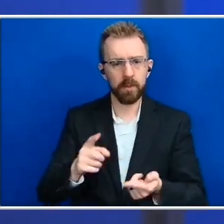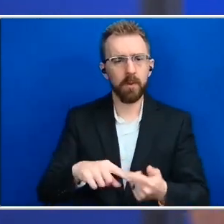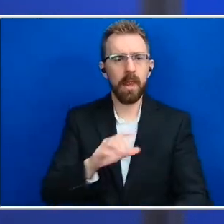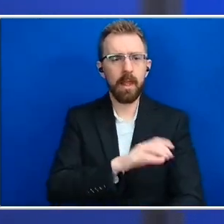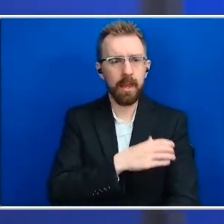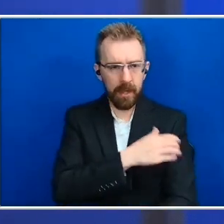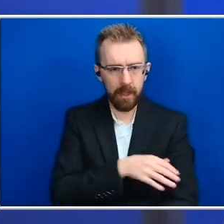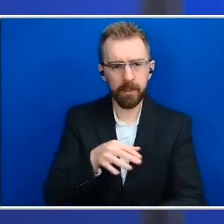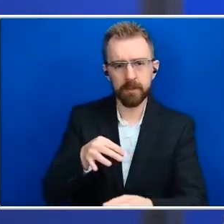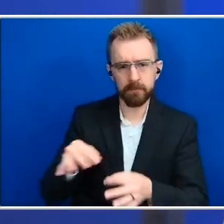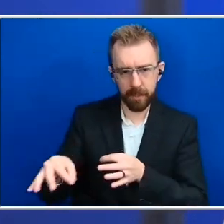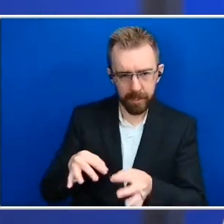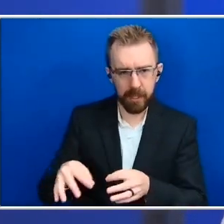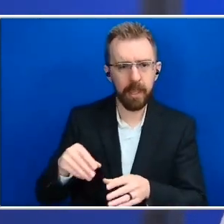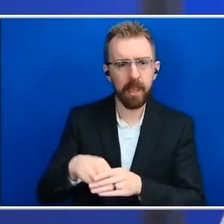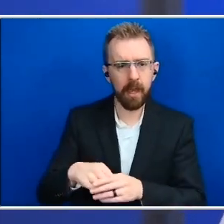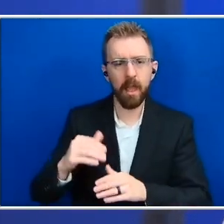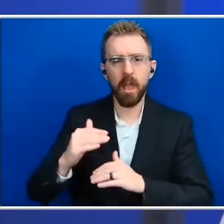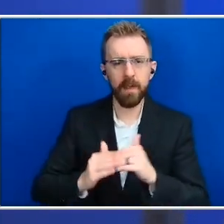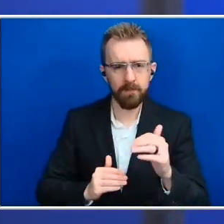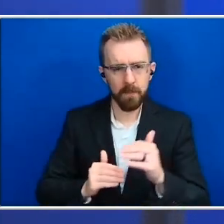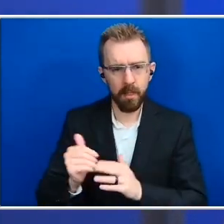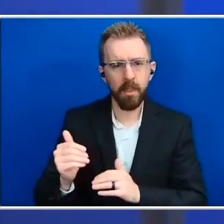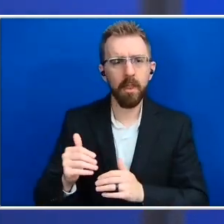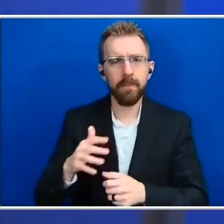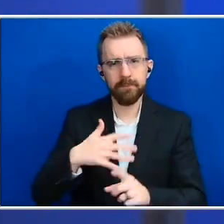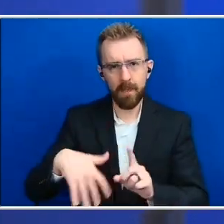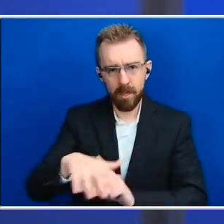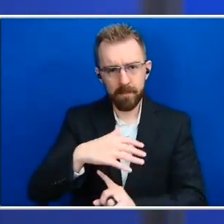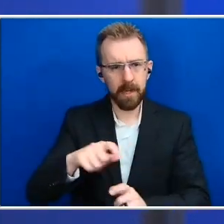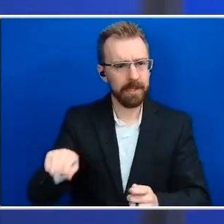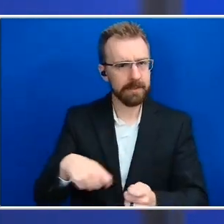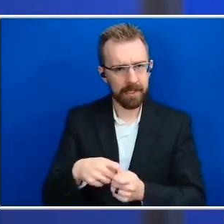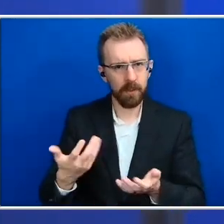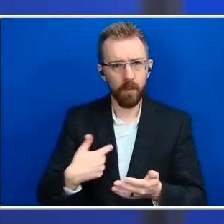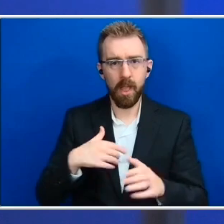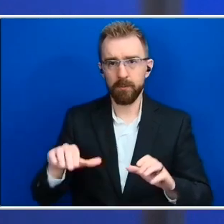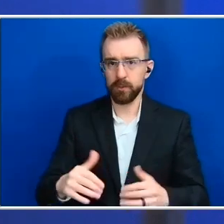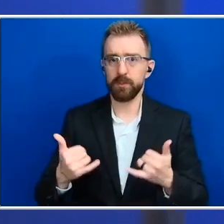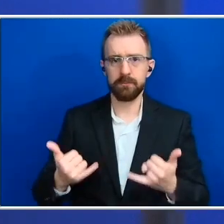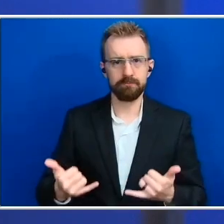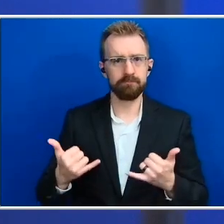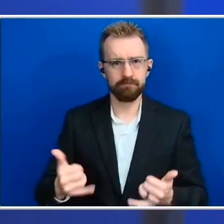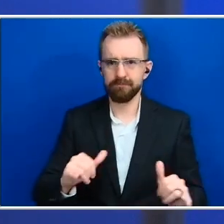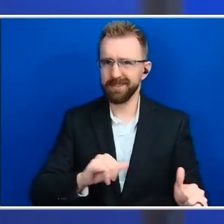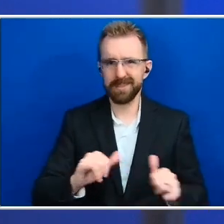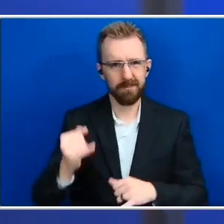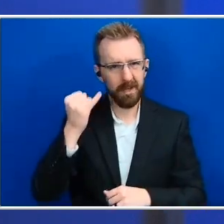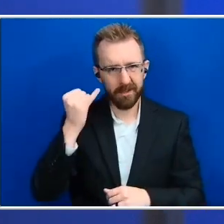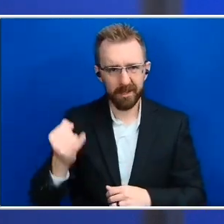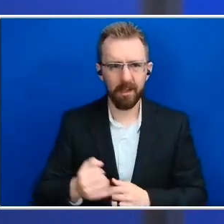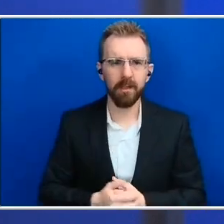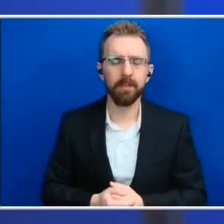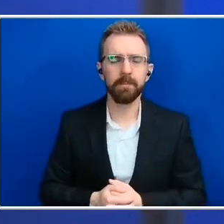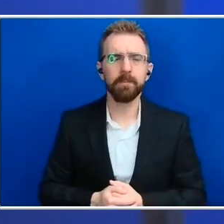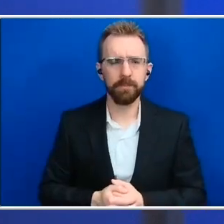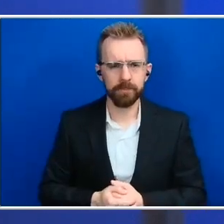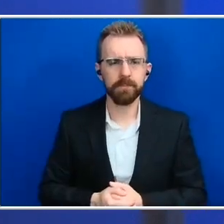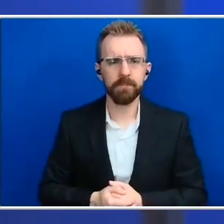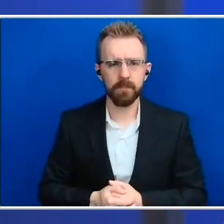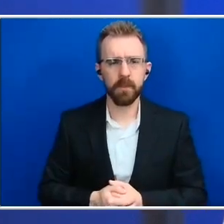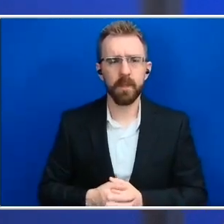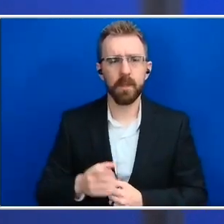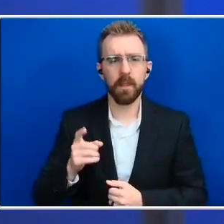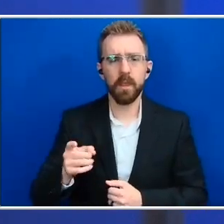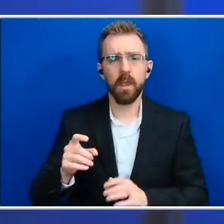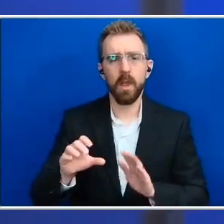it in a comfortable environment, exactly what I'm doing. and the code is about 6 to